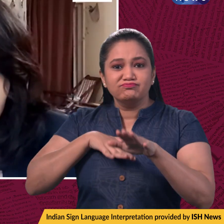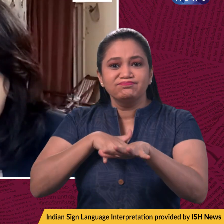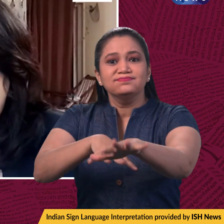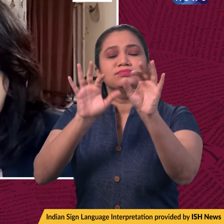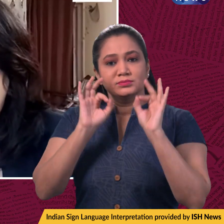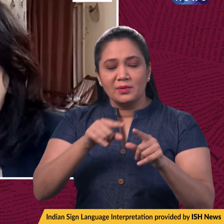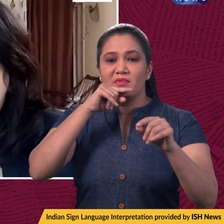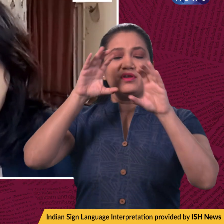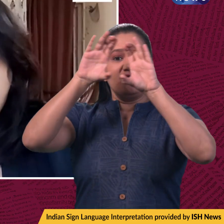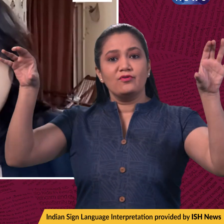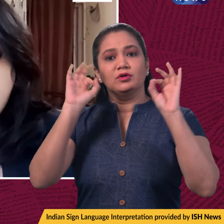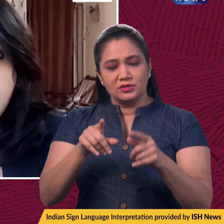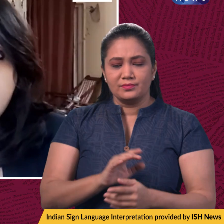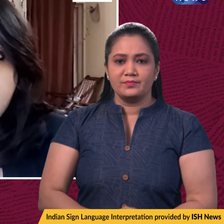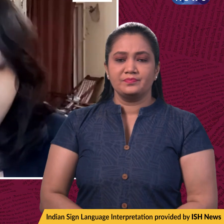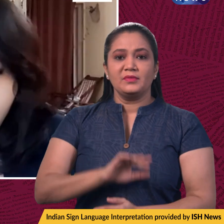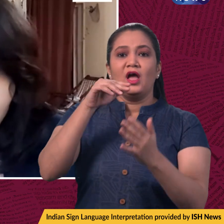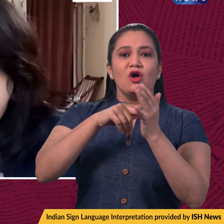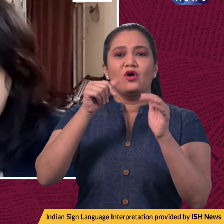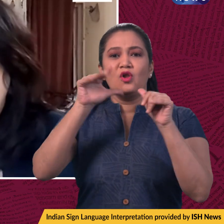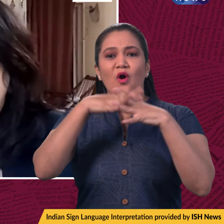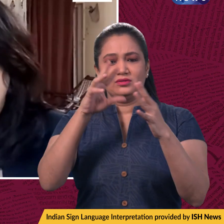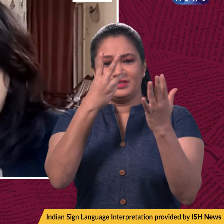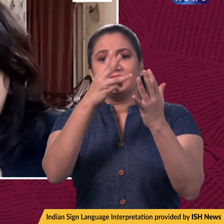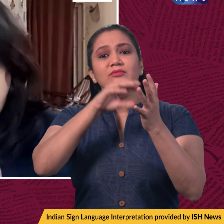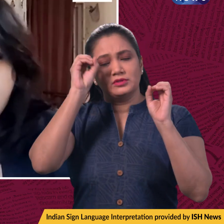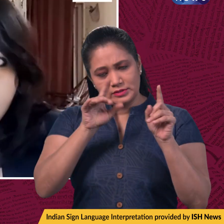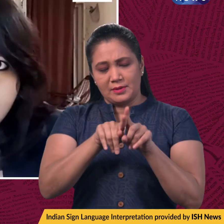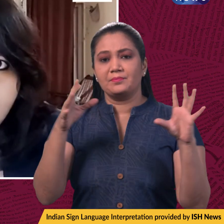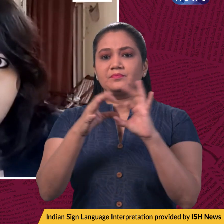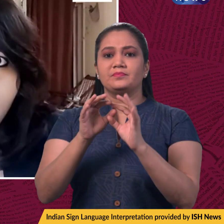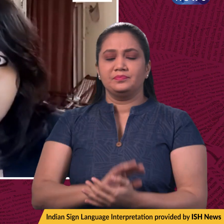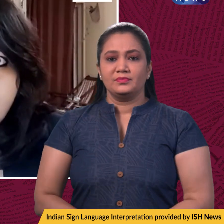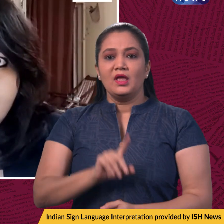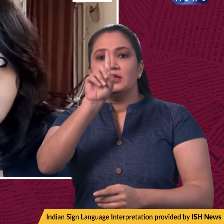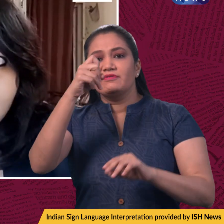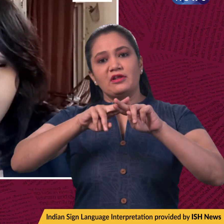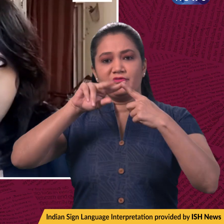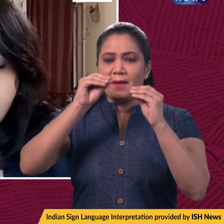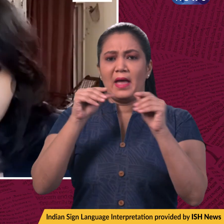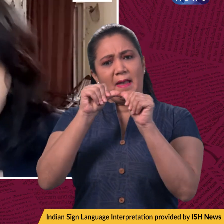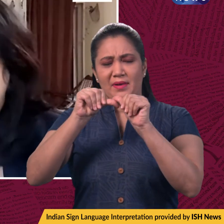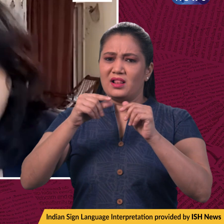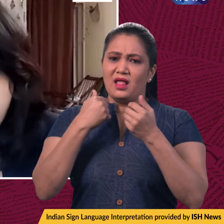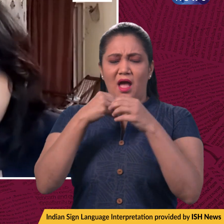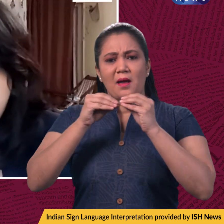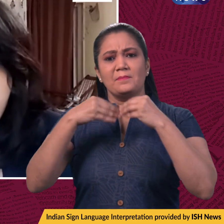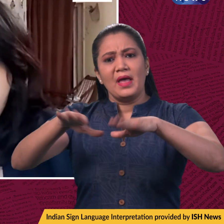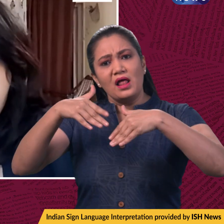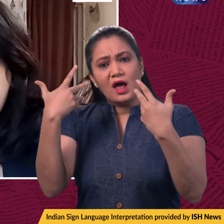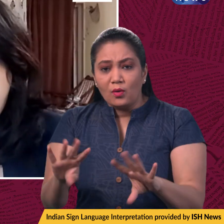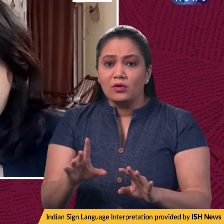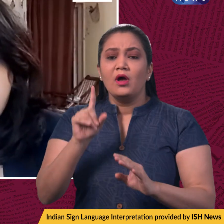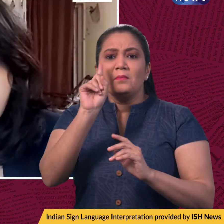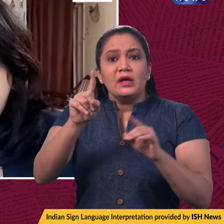tractor rally organized by farmers against the centre's farm laws. He was later granted bail on the 17th of April. However,